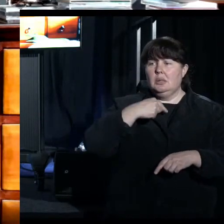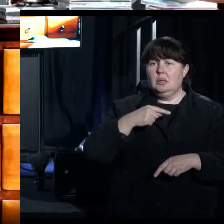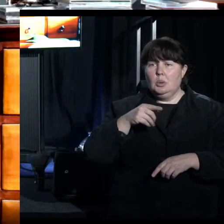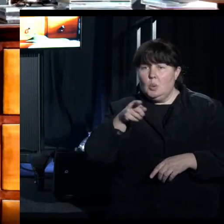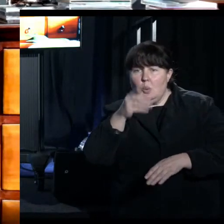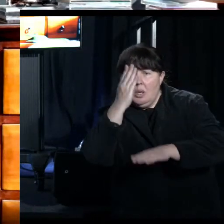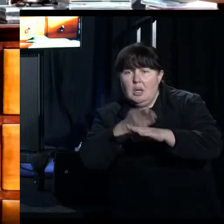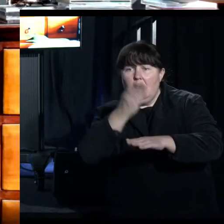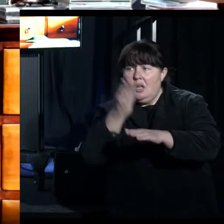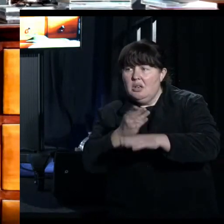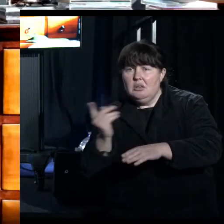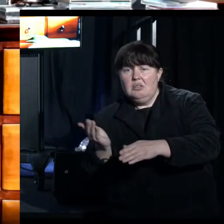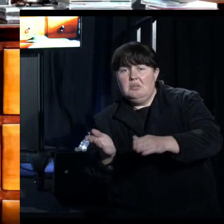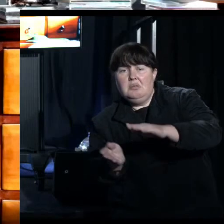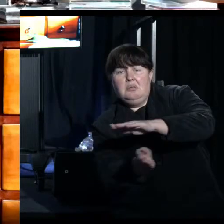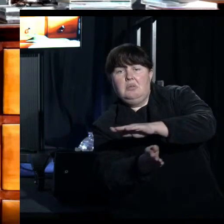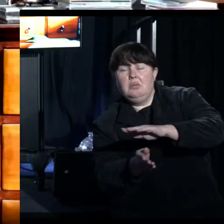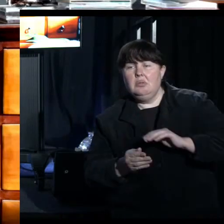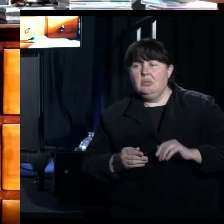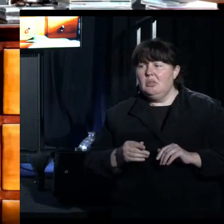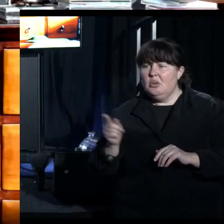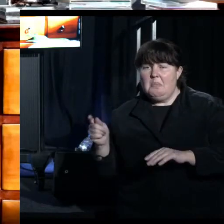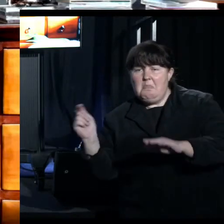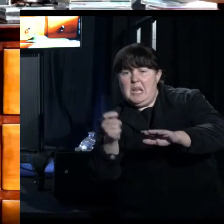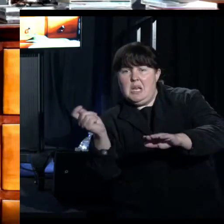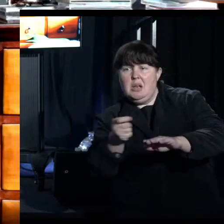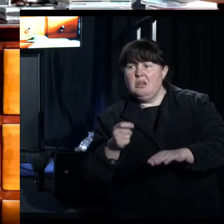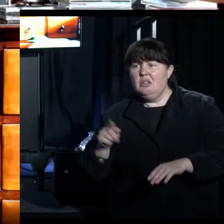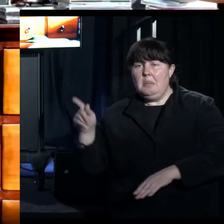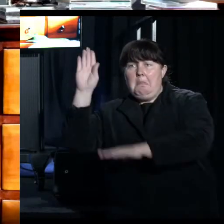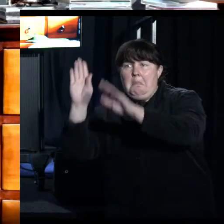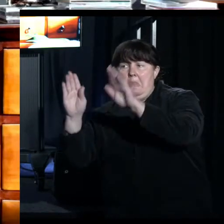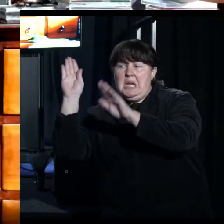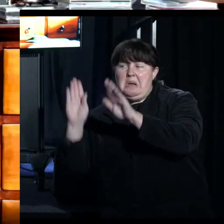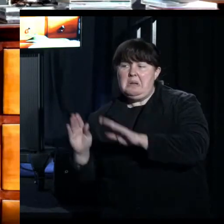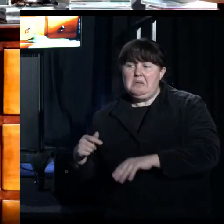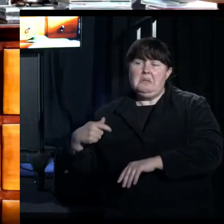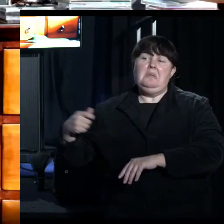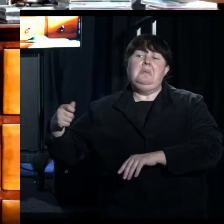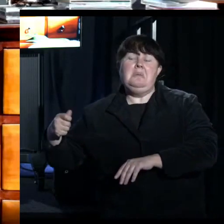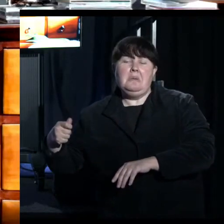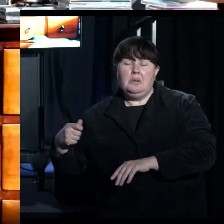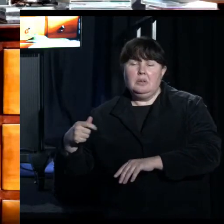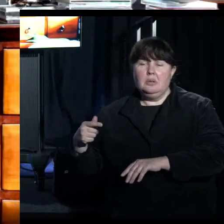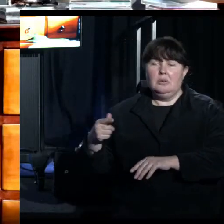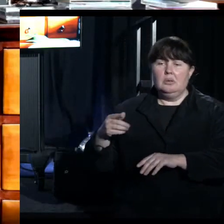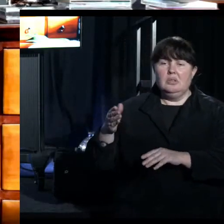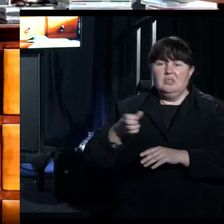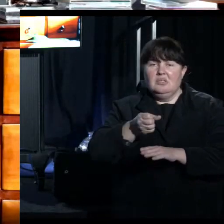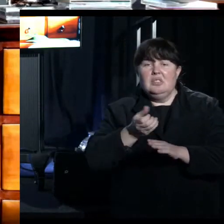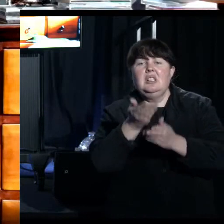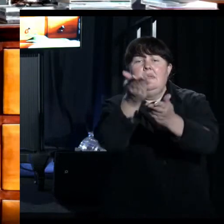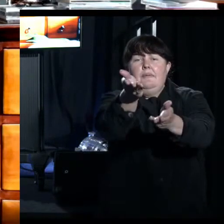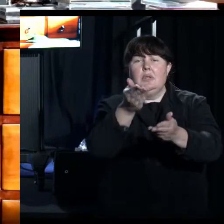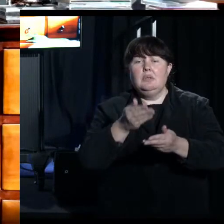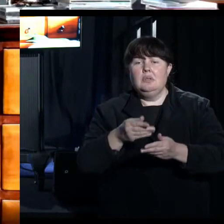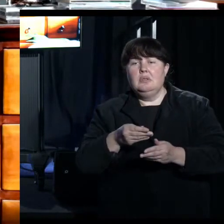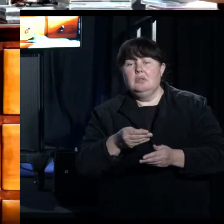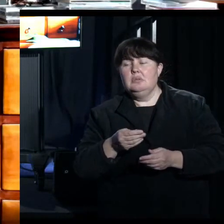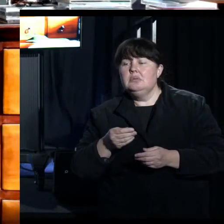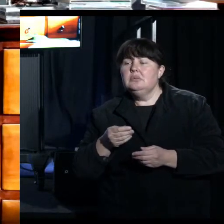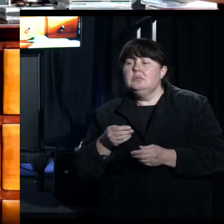given. You were bidding, you were holding, they are holding, they